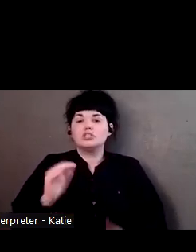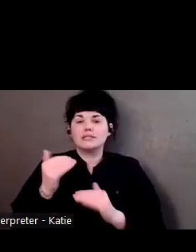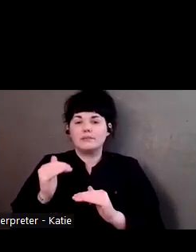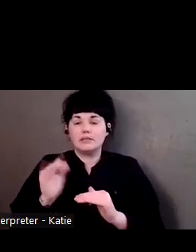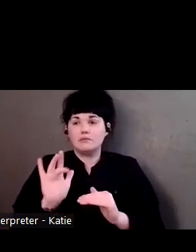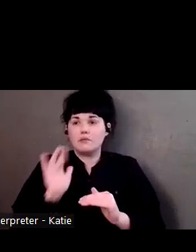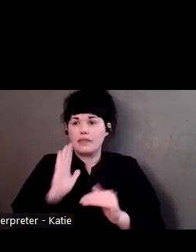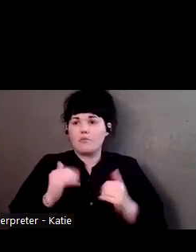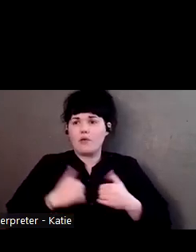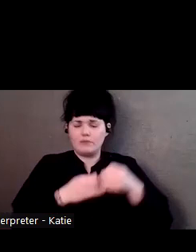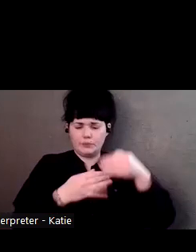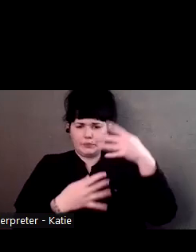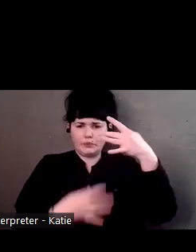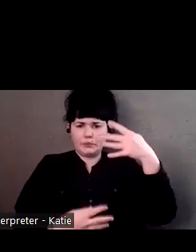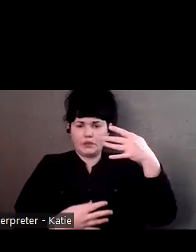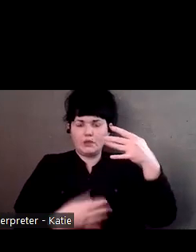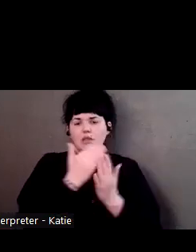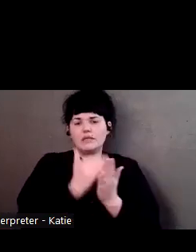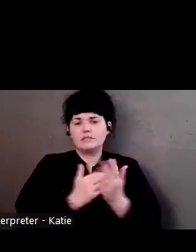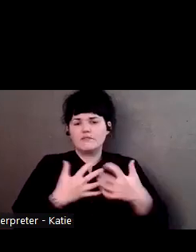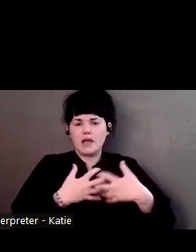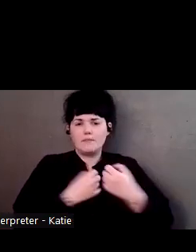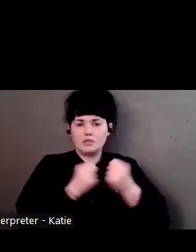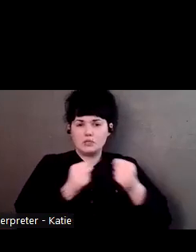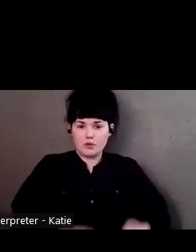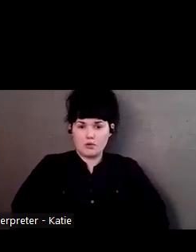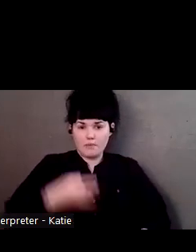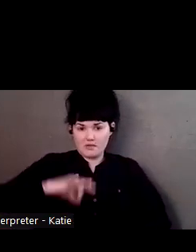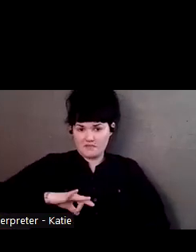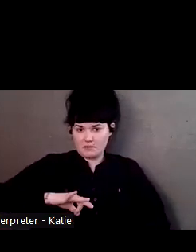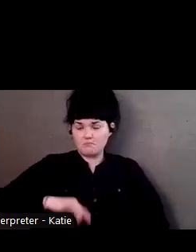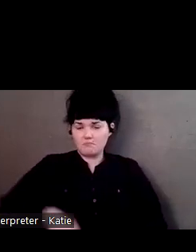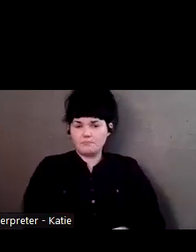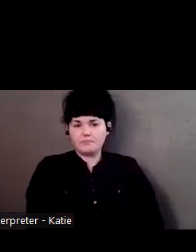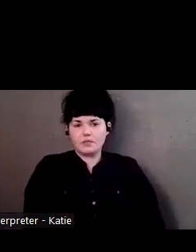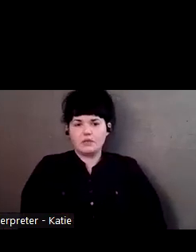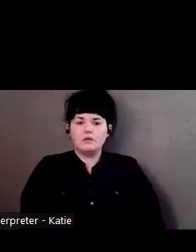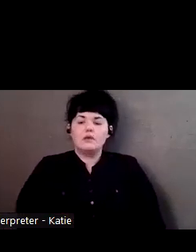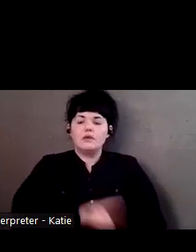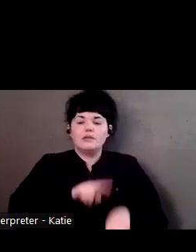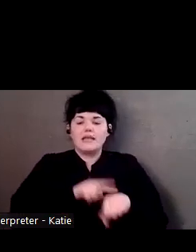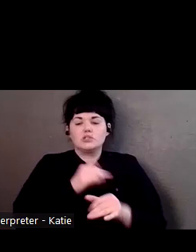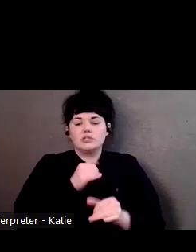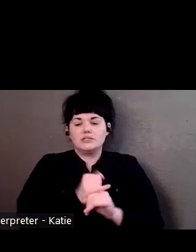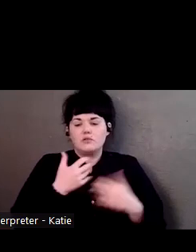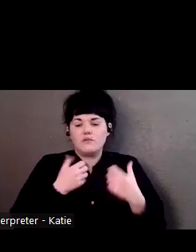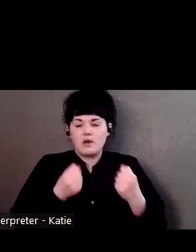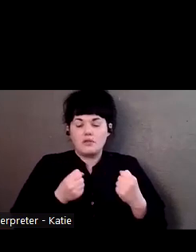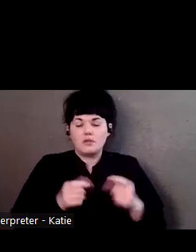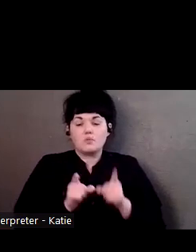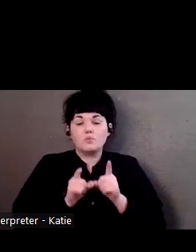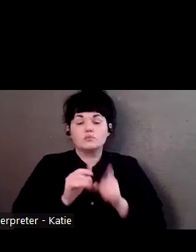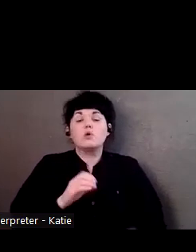whole list of accommodations that potentially can benefit the individual. The National Institutes of Health, and the Center for Disease